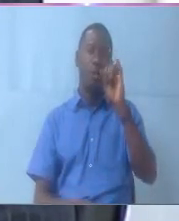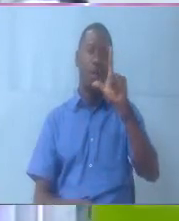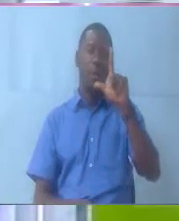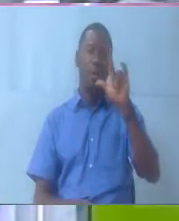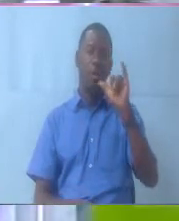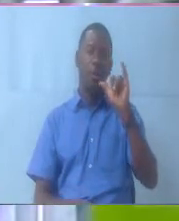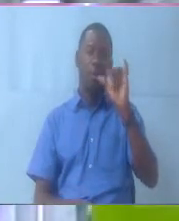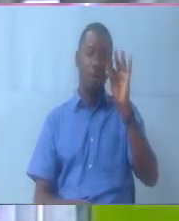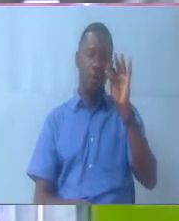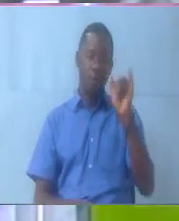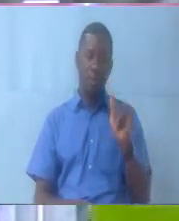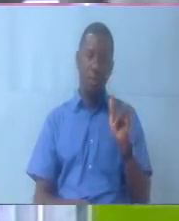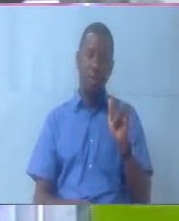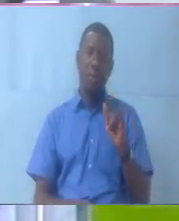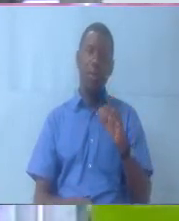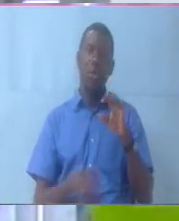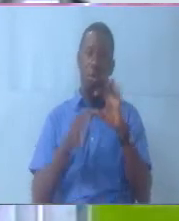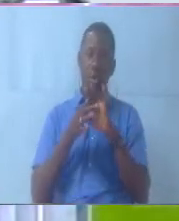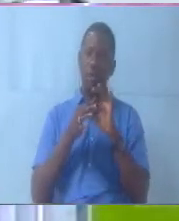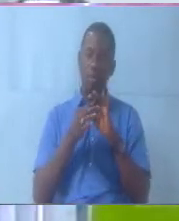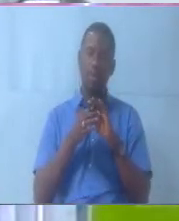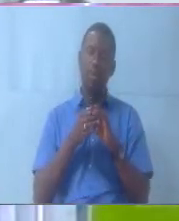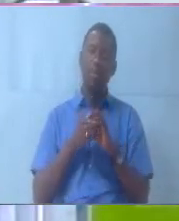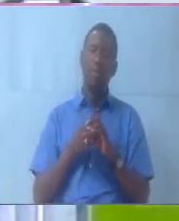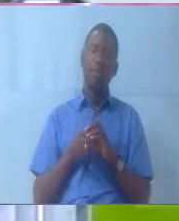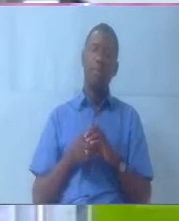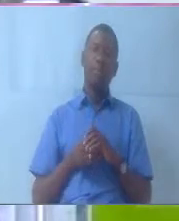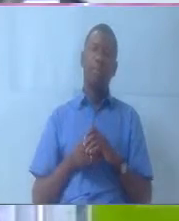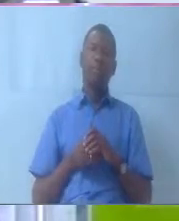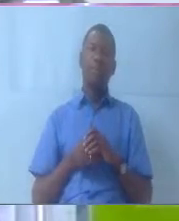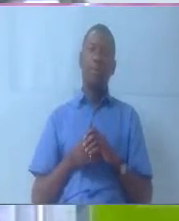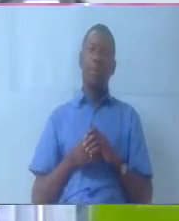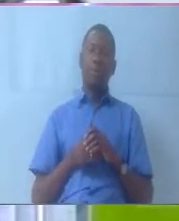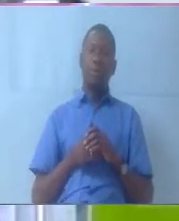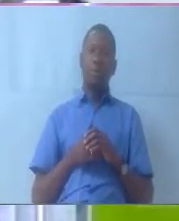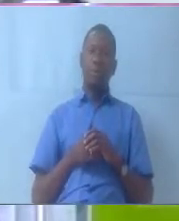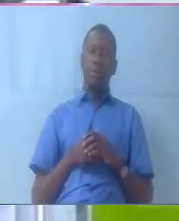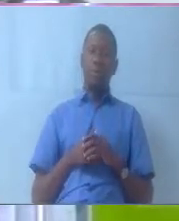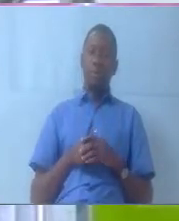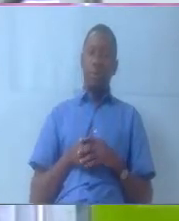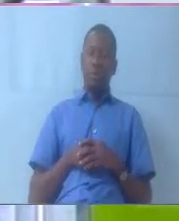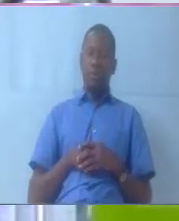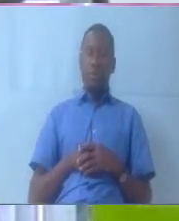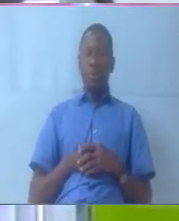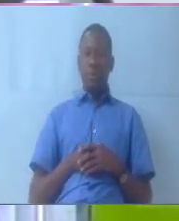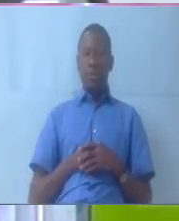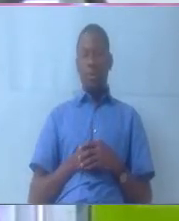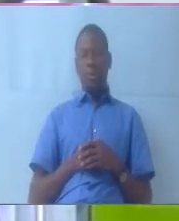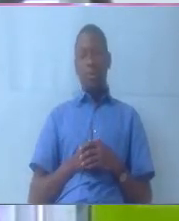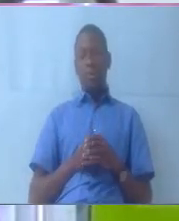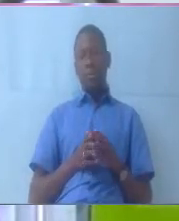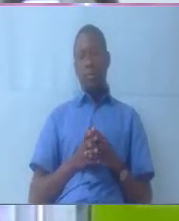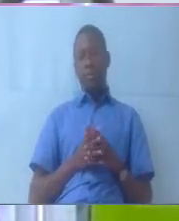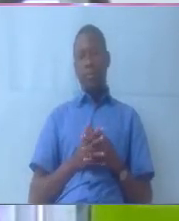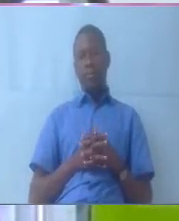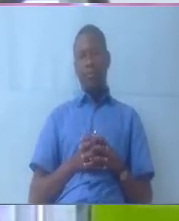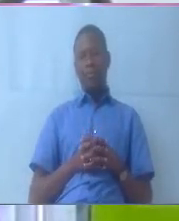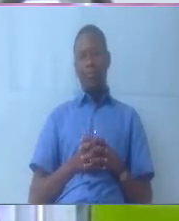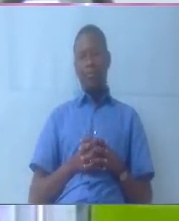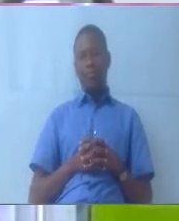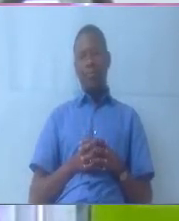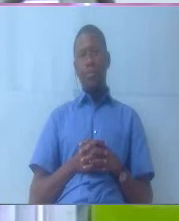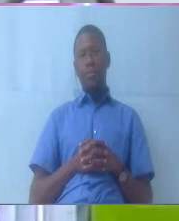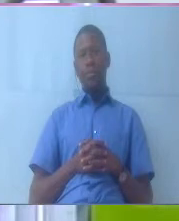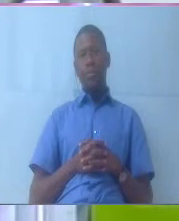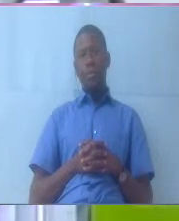were settled directly too by the judiciary to the Gambia Utilities Corporation. Gambia Utilities Corporation